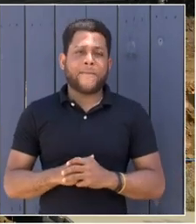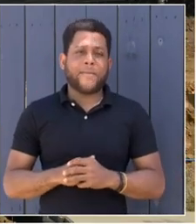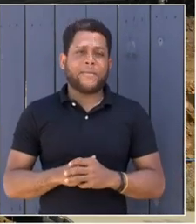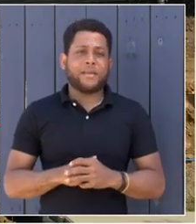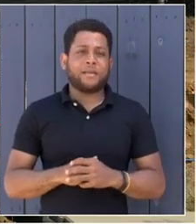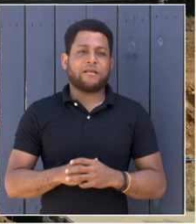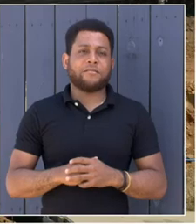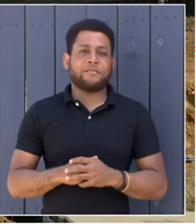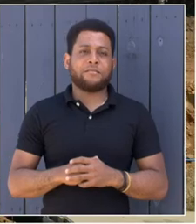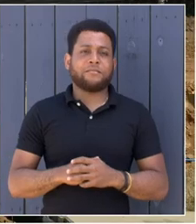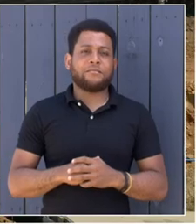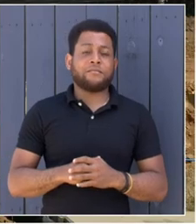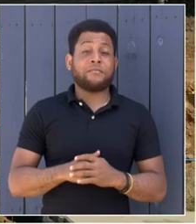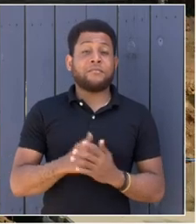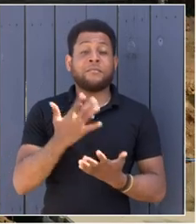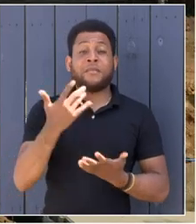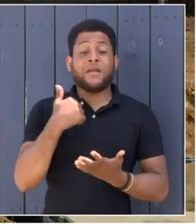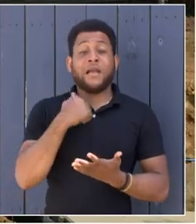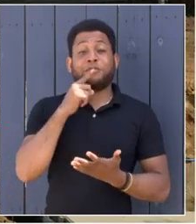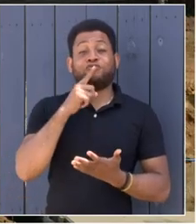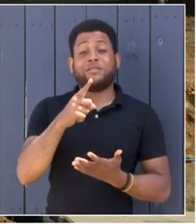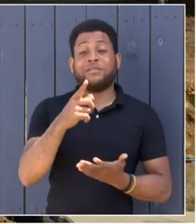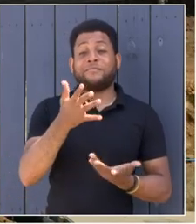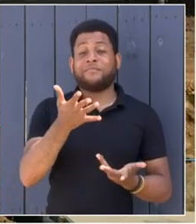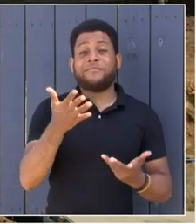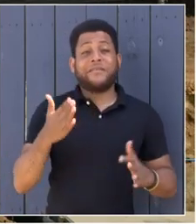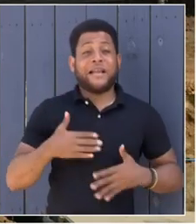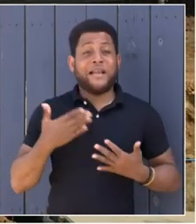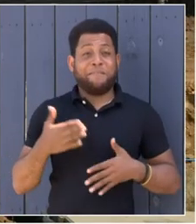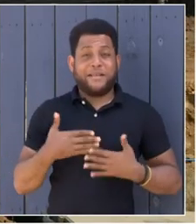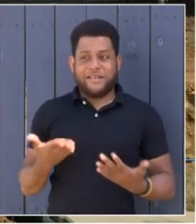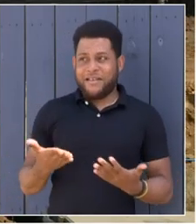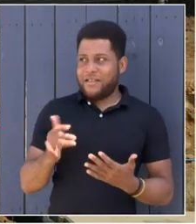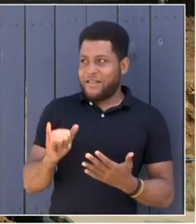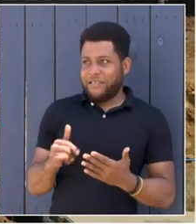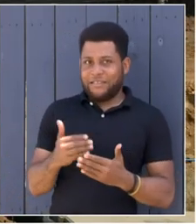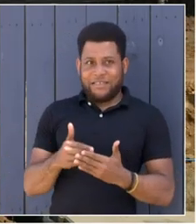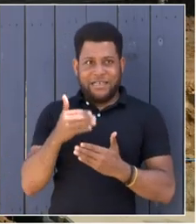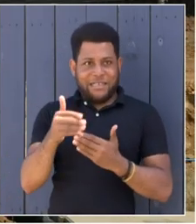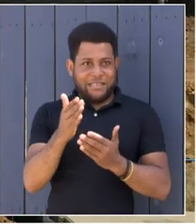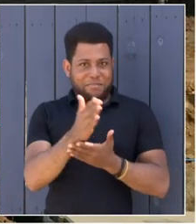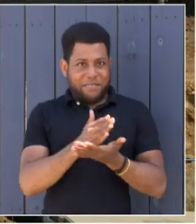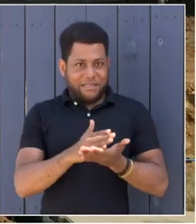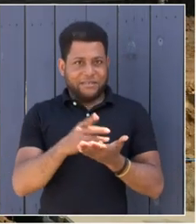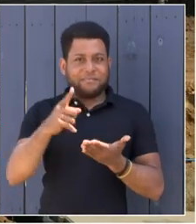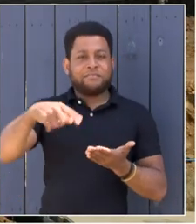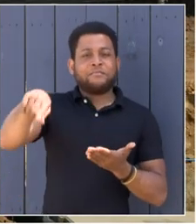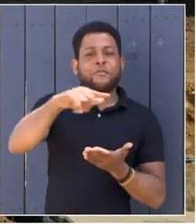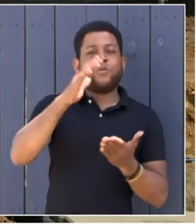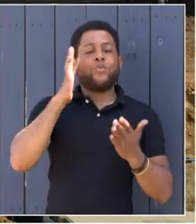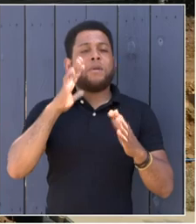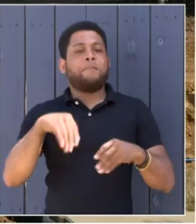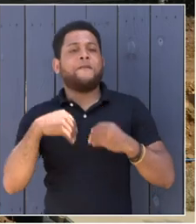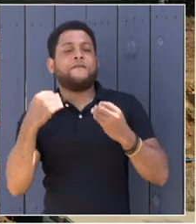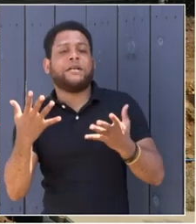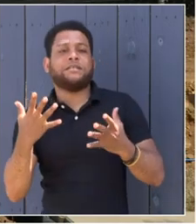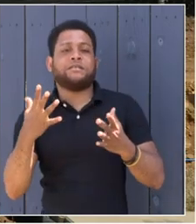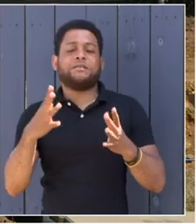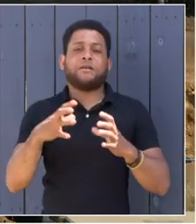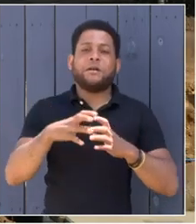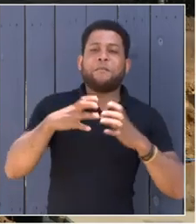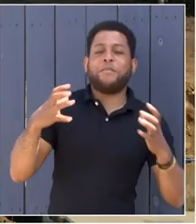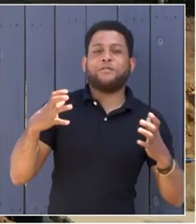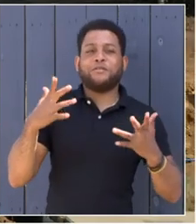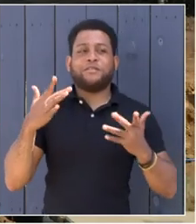I'm pleased that this next phase is going to bring a number of new and exciting things and amenities to this community in Ward 7, including